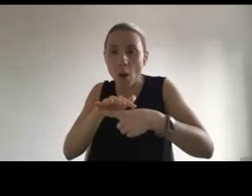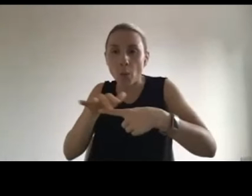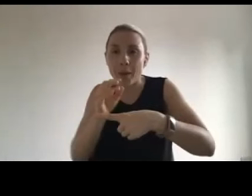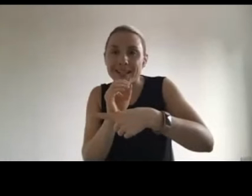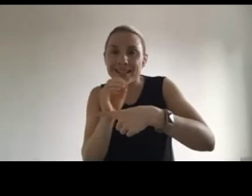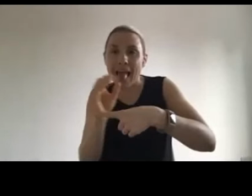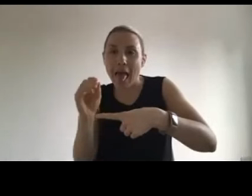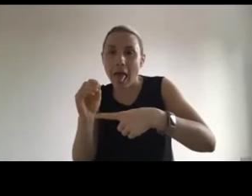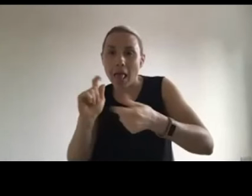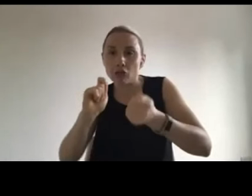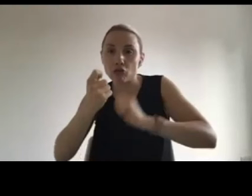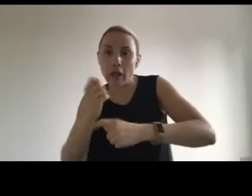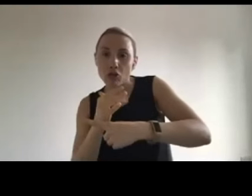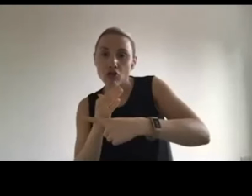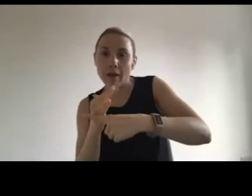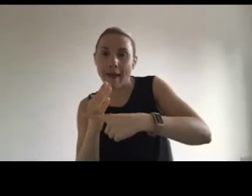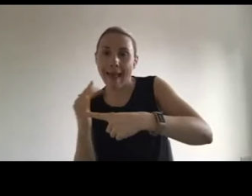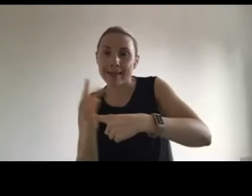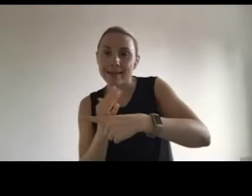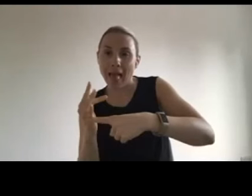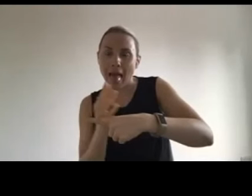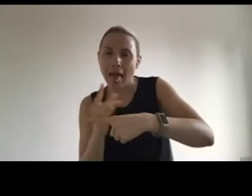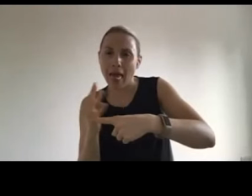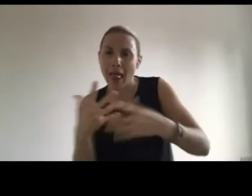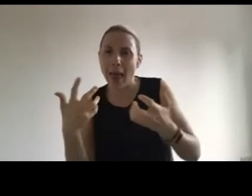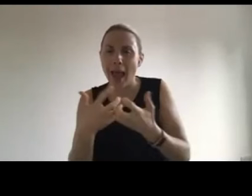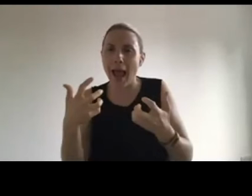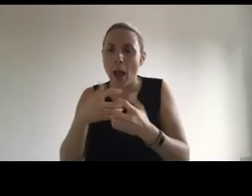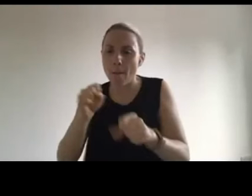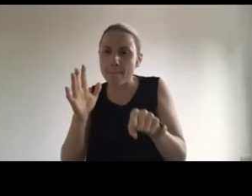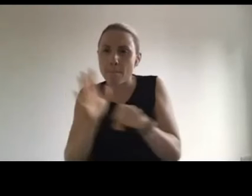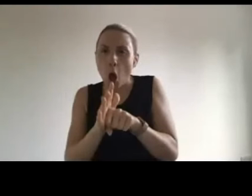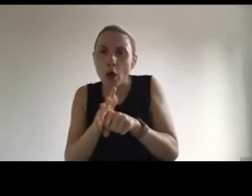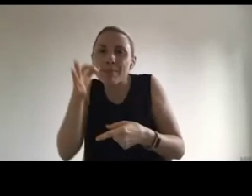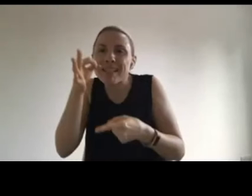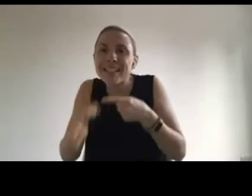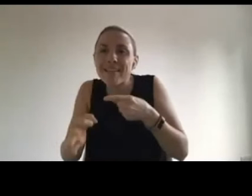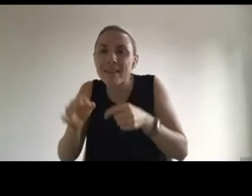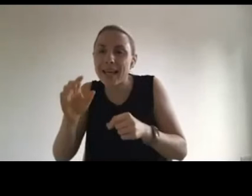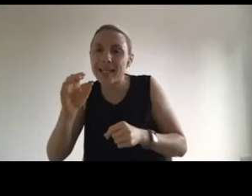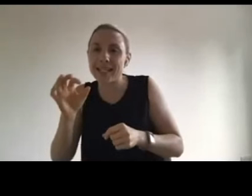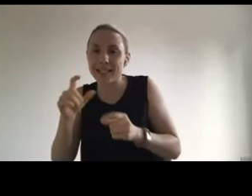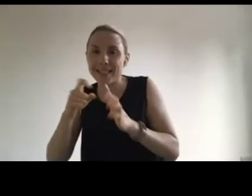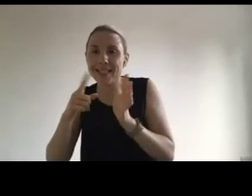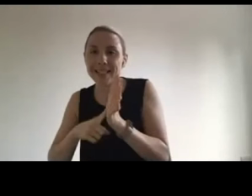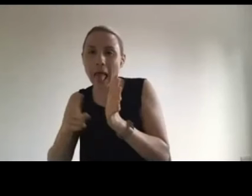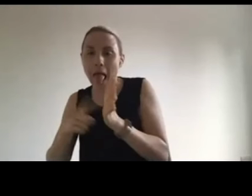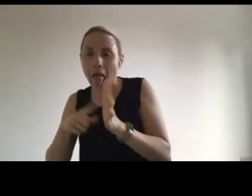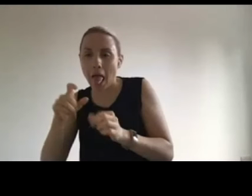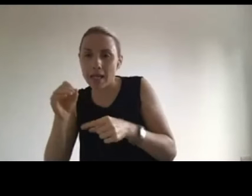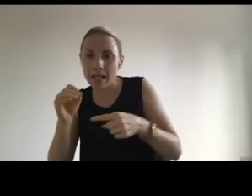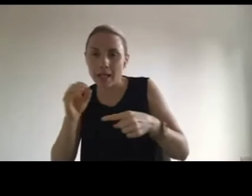by blocking a particular cell-to-cell signaling process. And in these mice, this led to